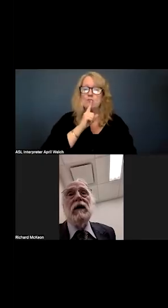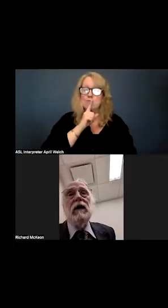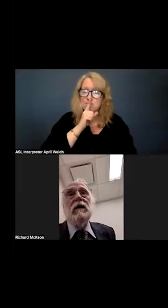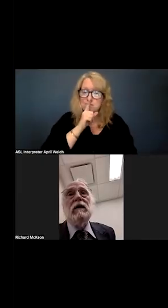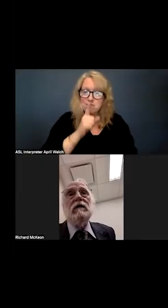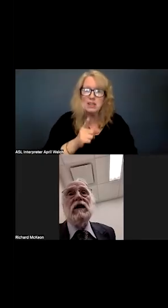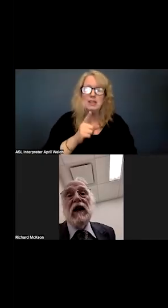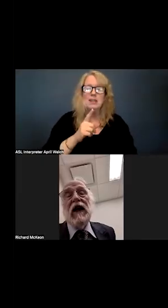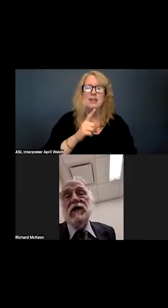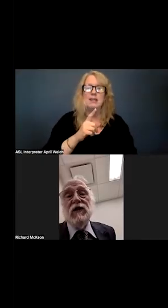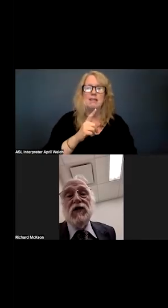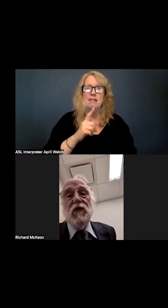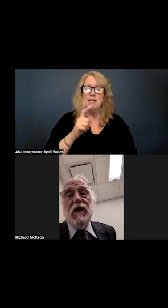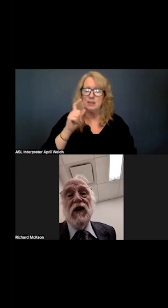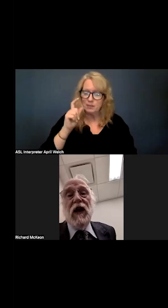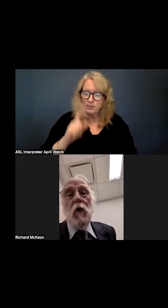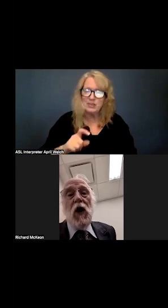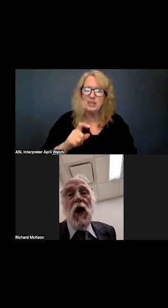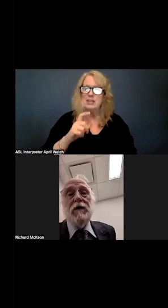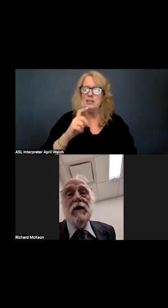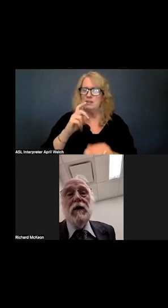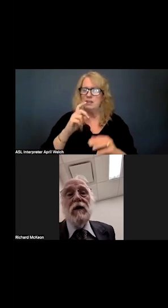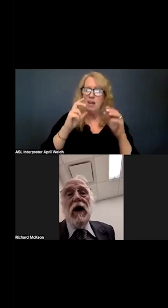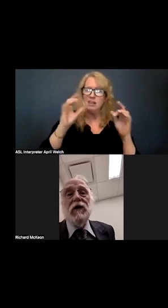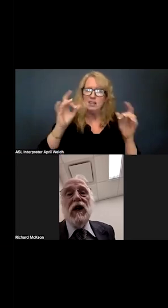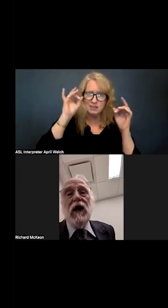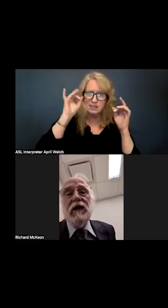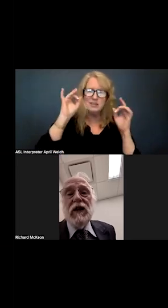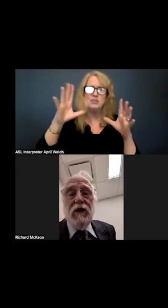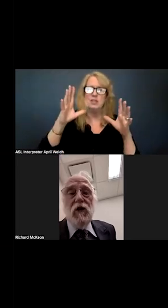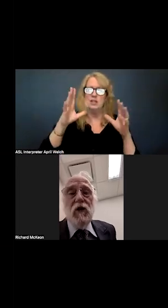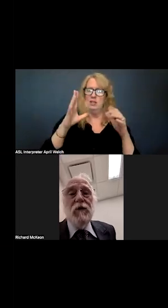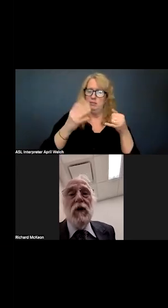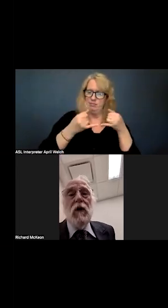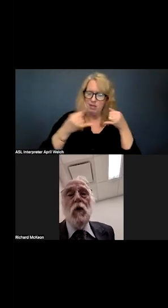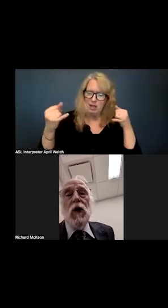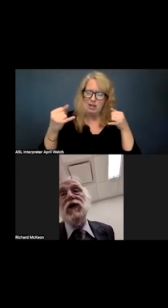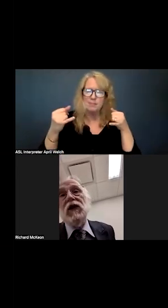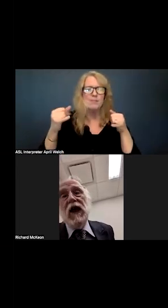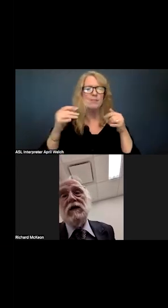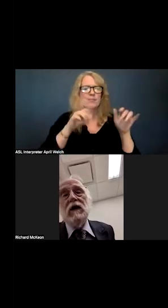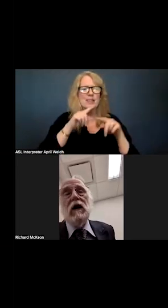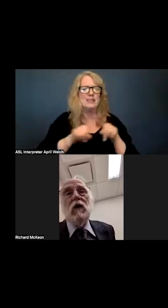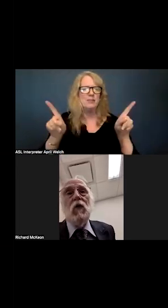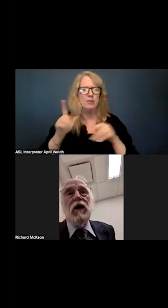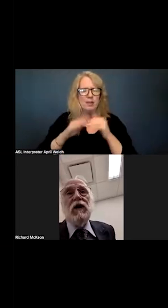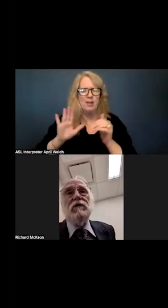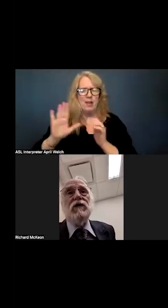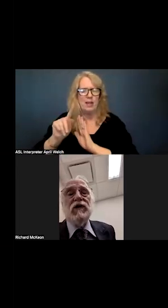a disaster distress helpline that was not identical with the then